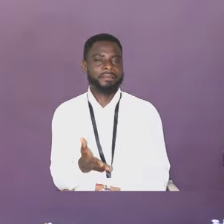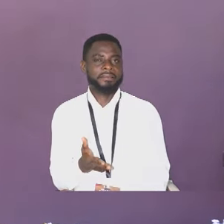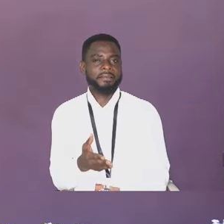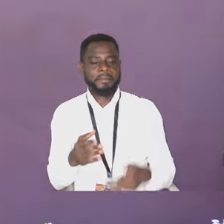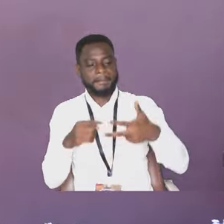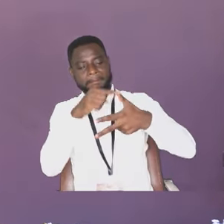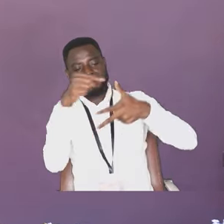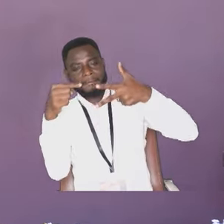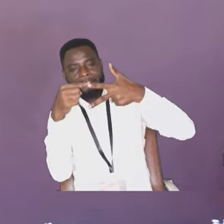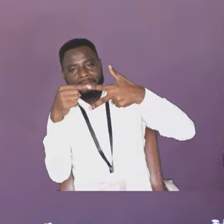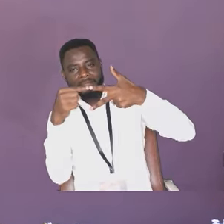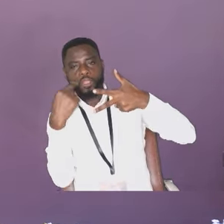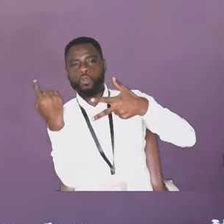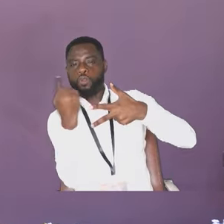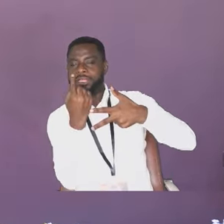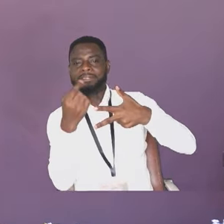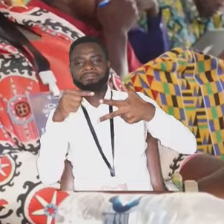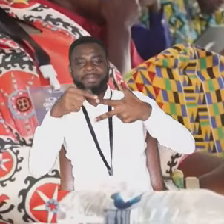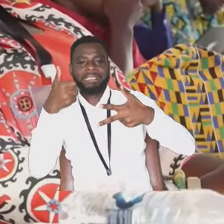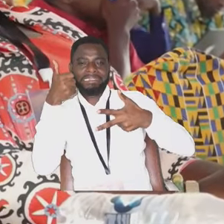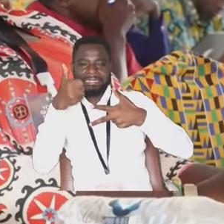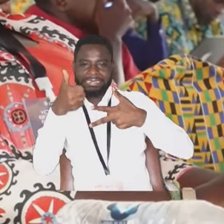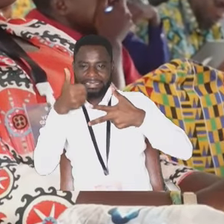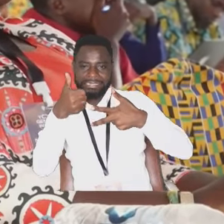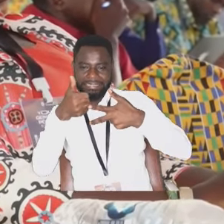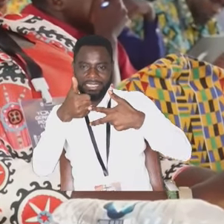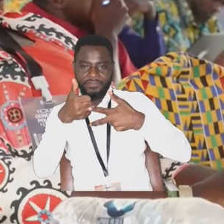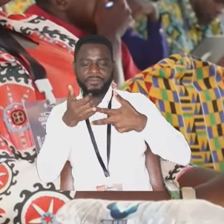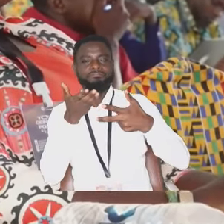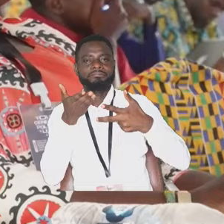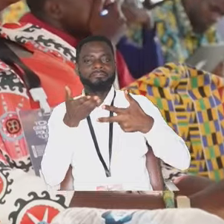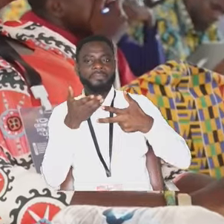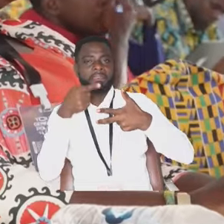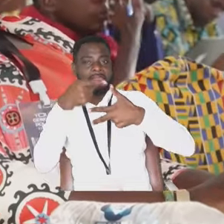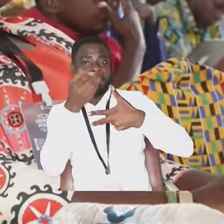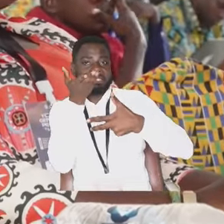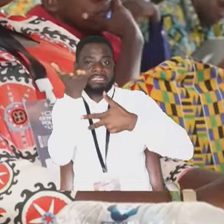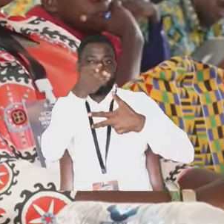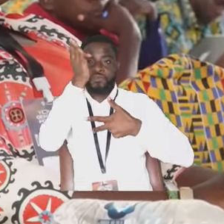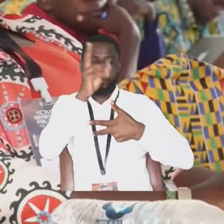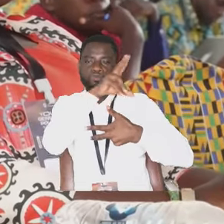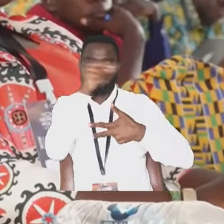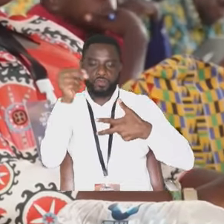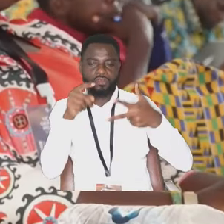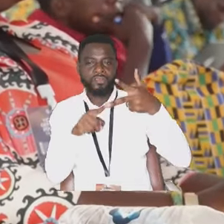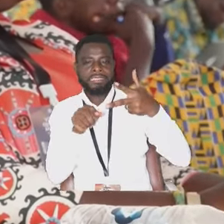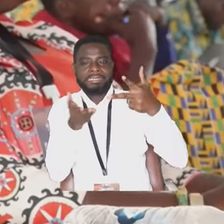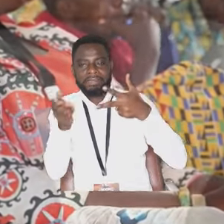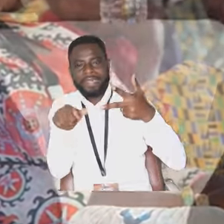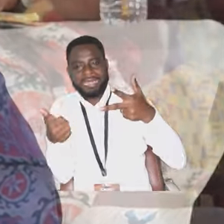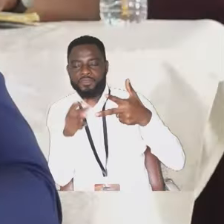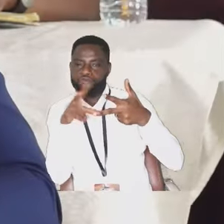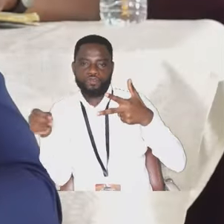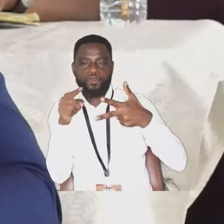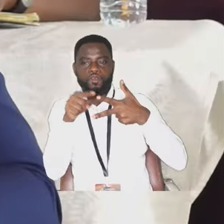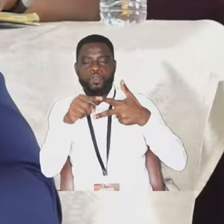only the self. It is only the self. So every agenda, every meeting, just as I was saying, they can write a proposal